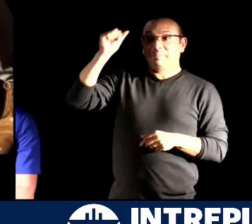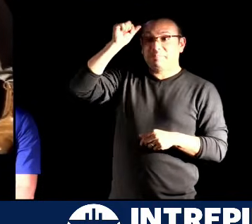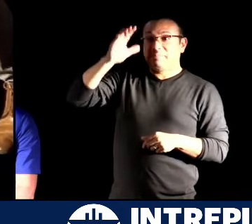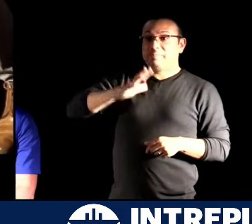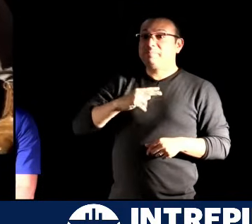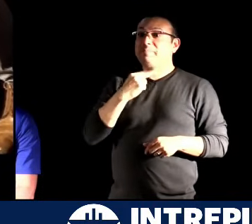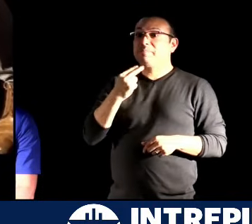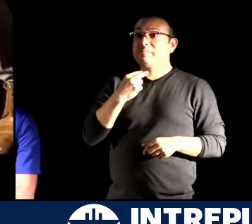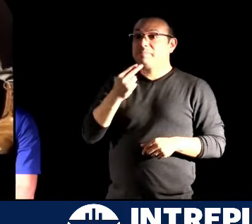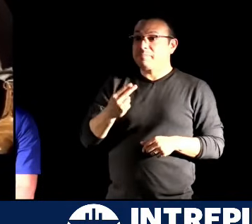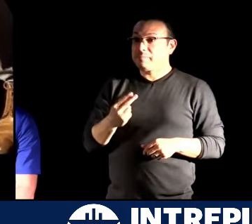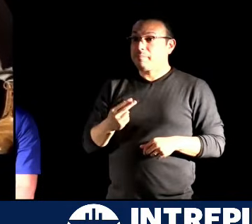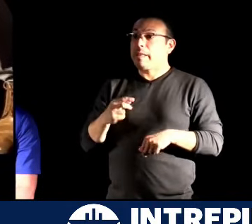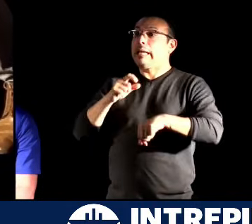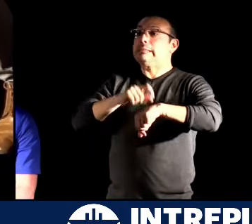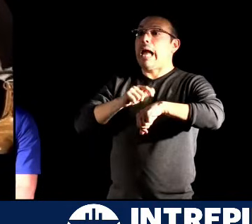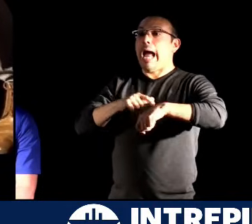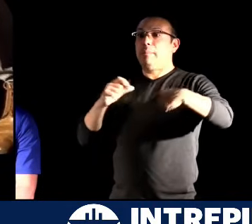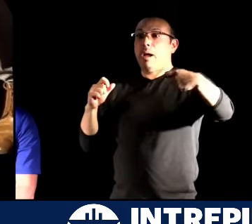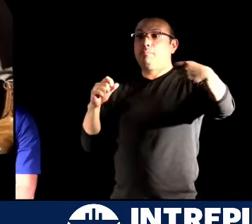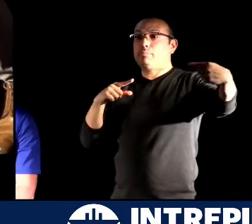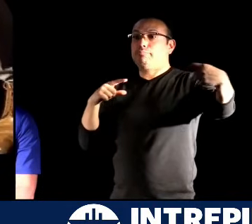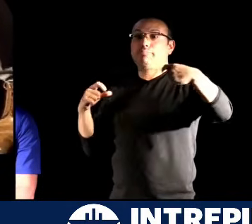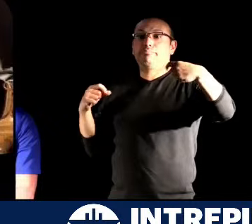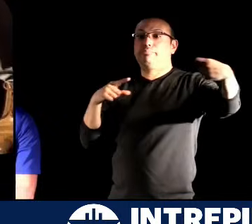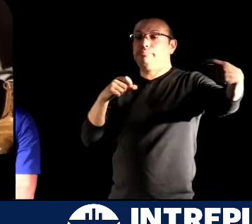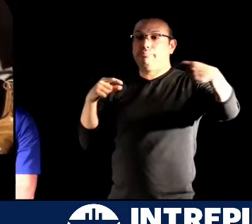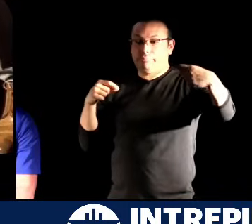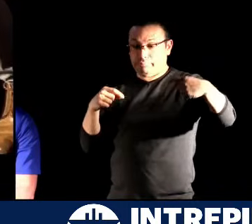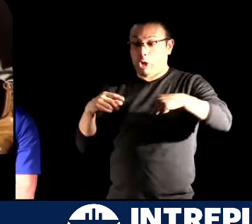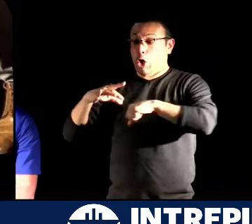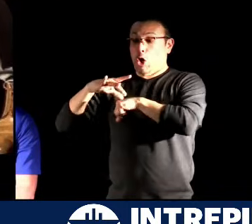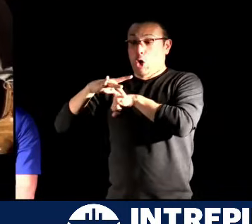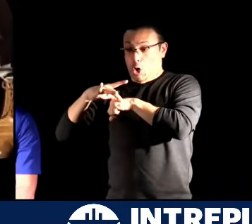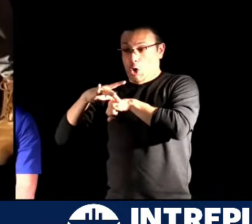was between Earth and the Parker Solar